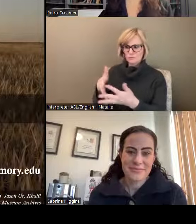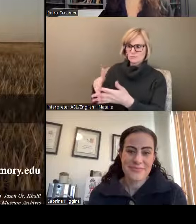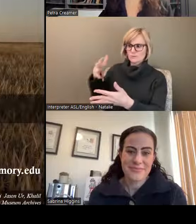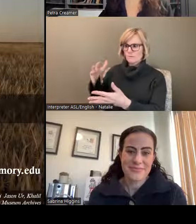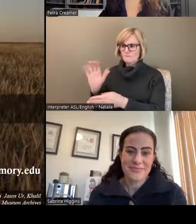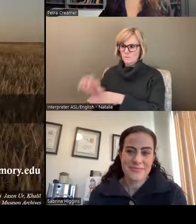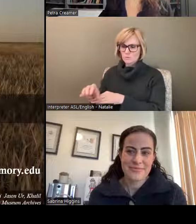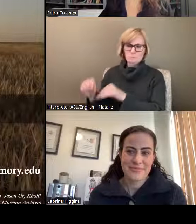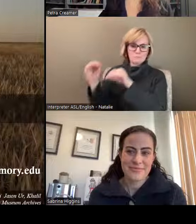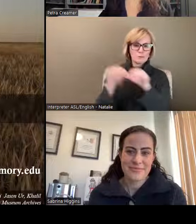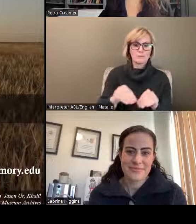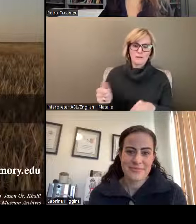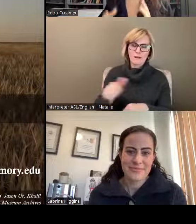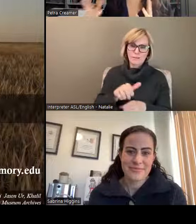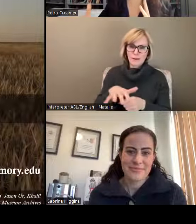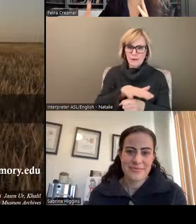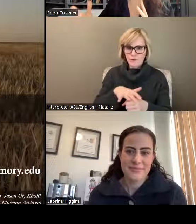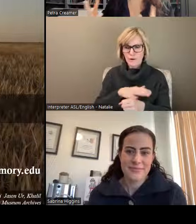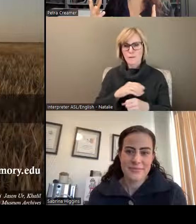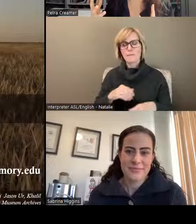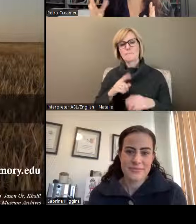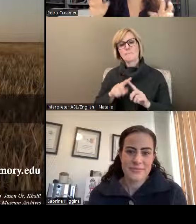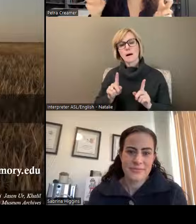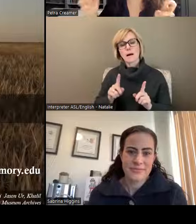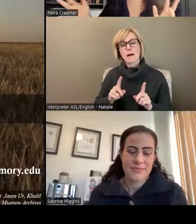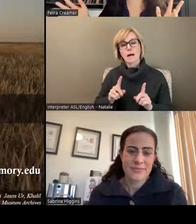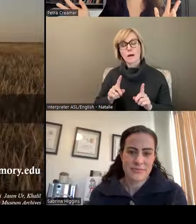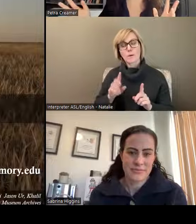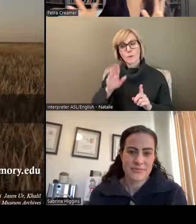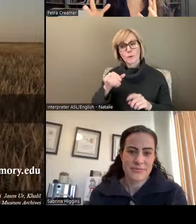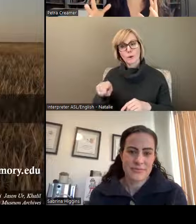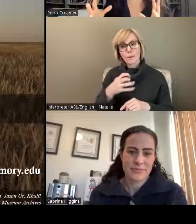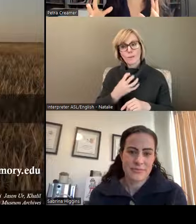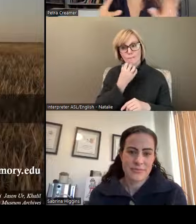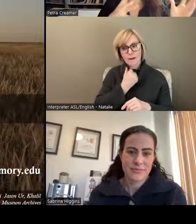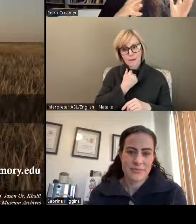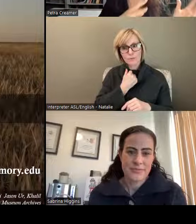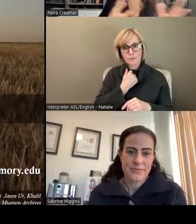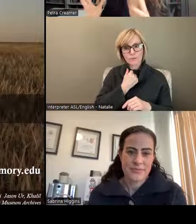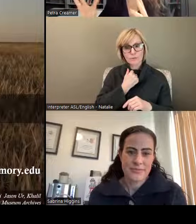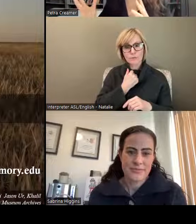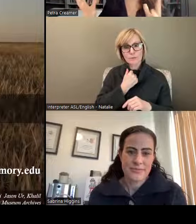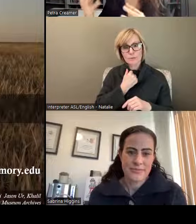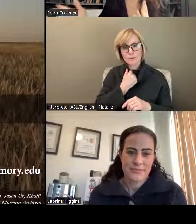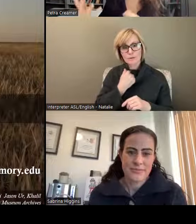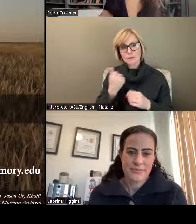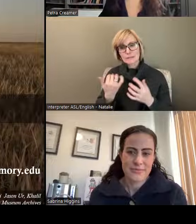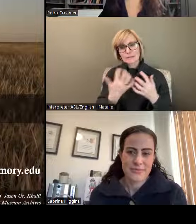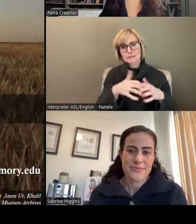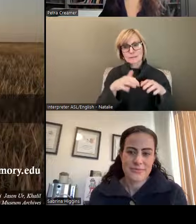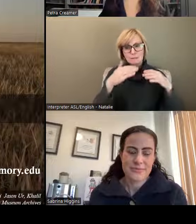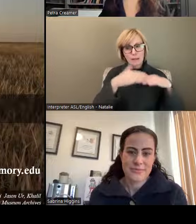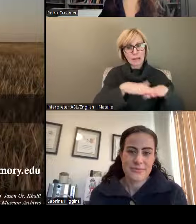elsewhere. But we do know that they were valued as like assimilated,